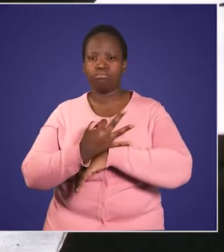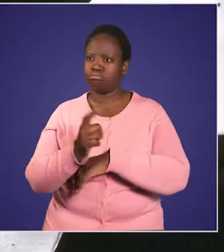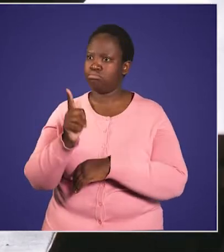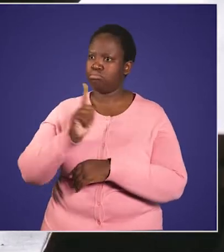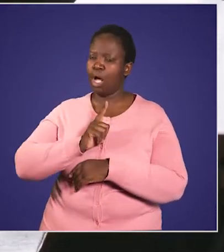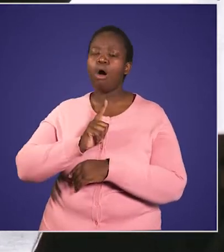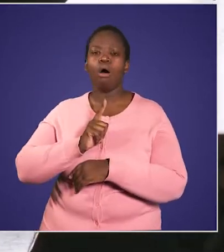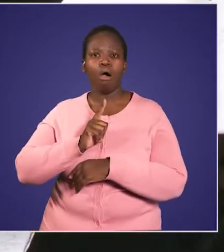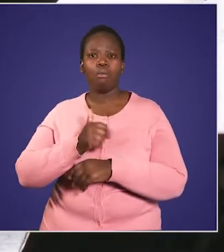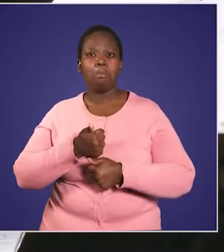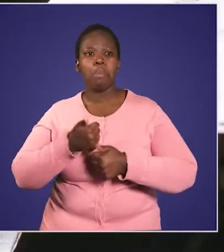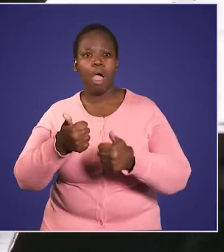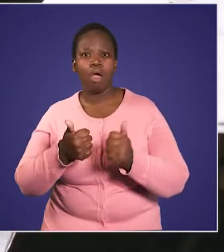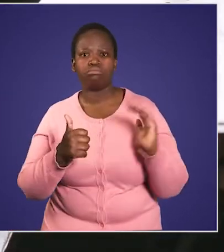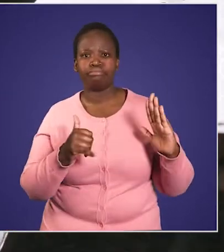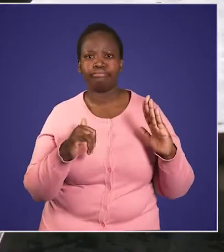were going back into lockdown.